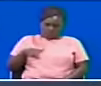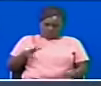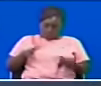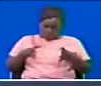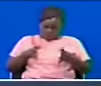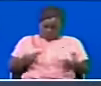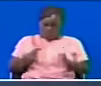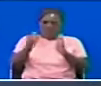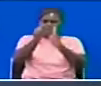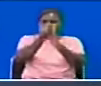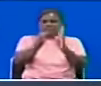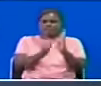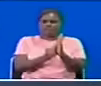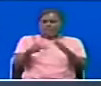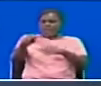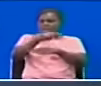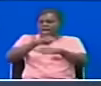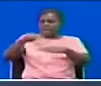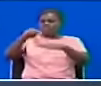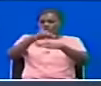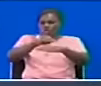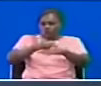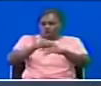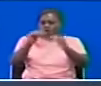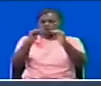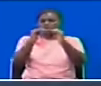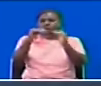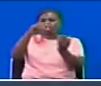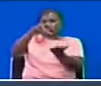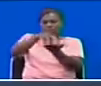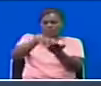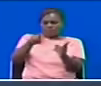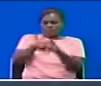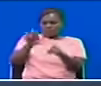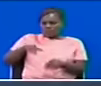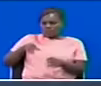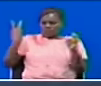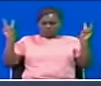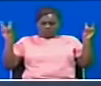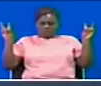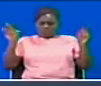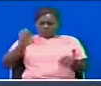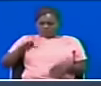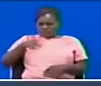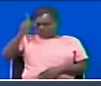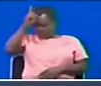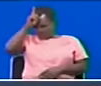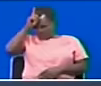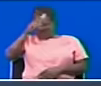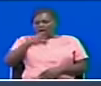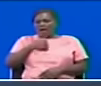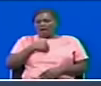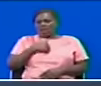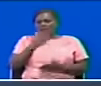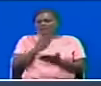issues on the national platform as women issues, then women at the grassroots would have something to